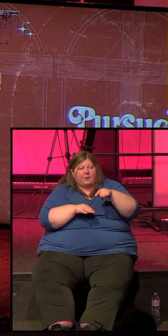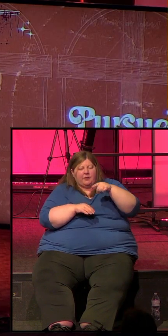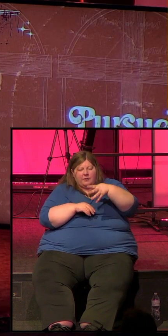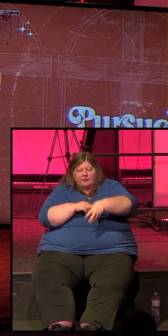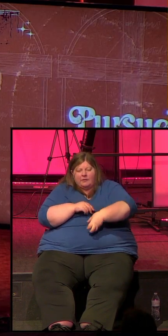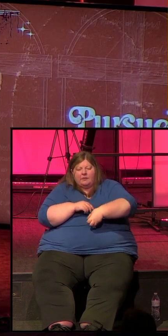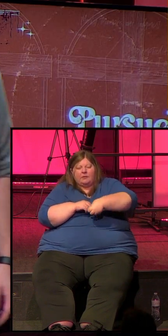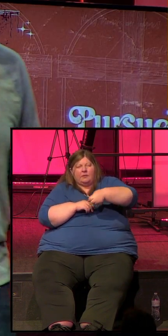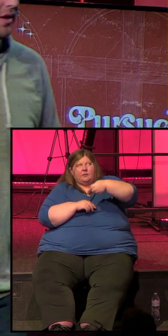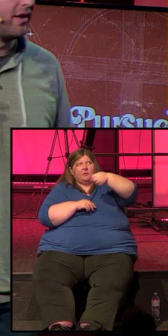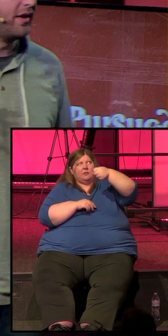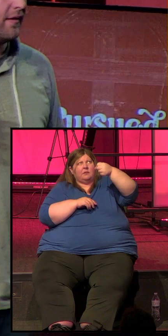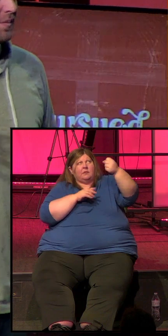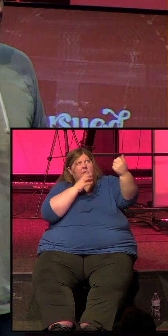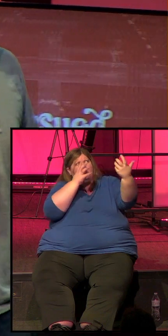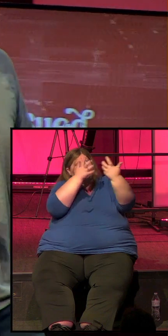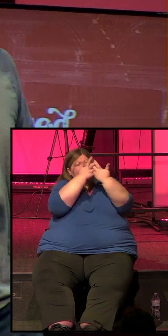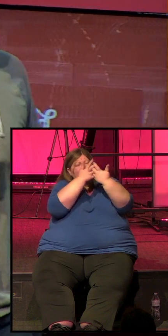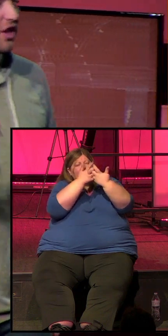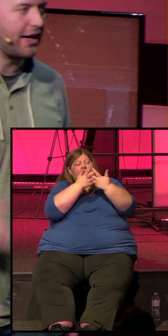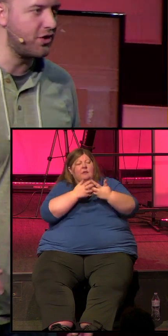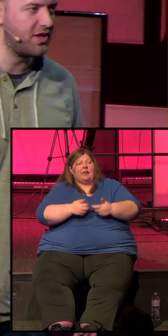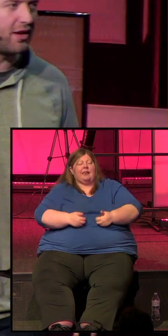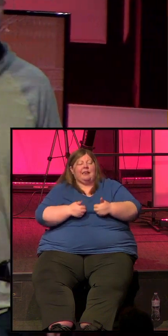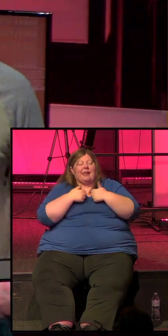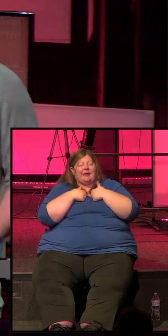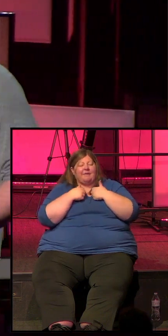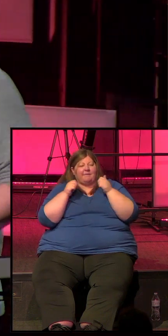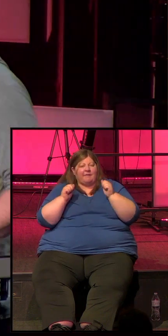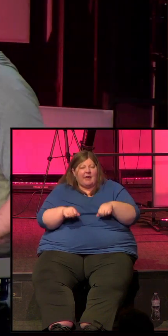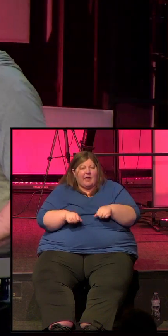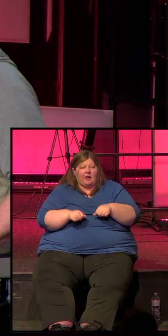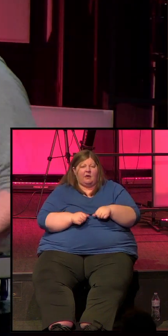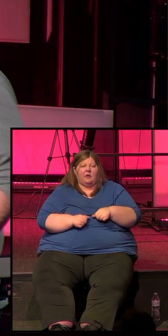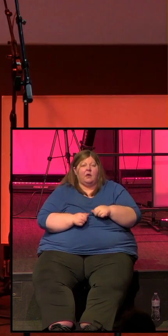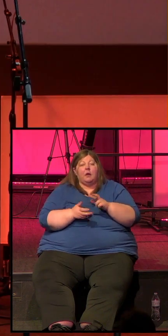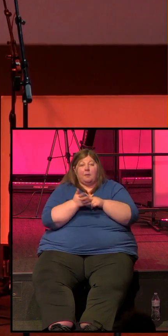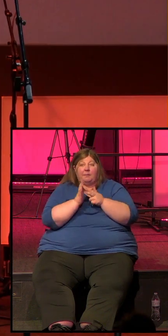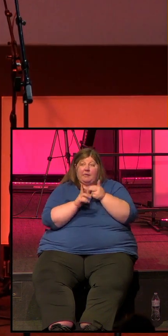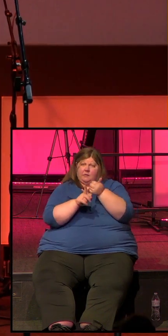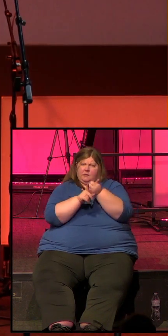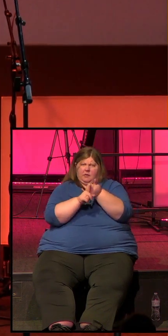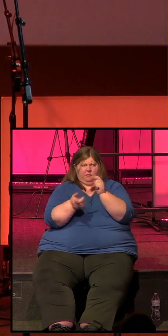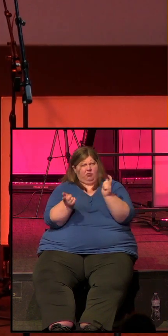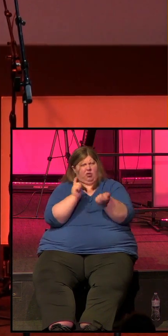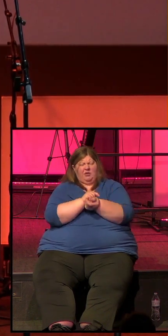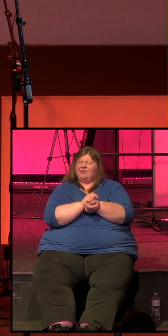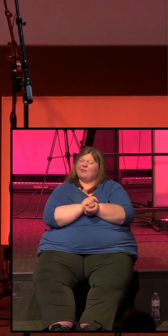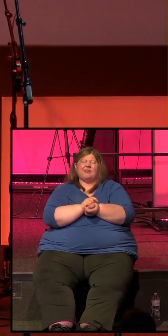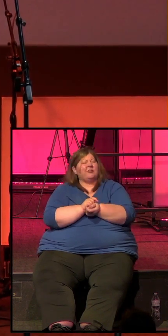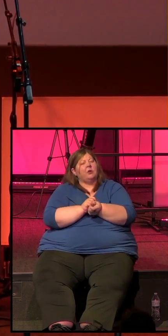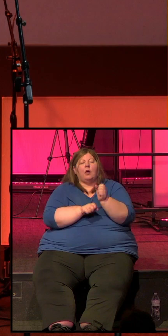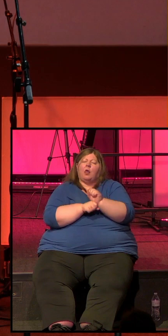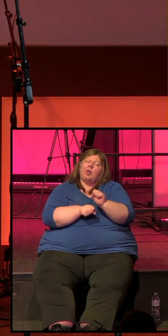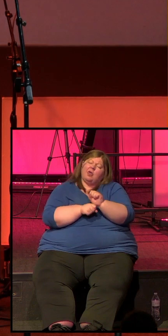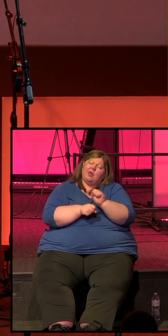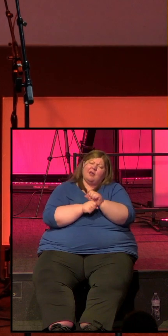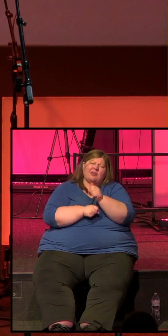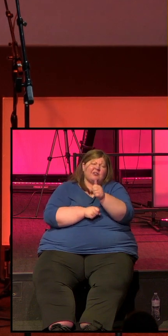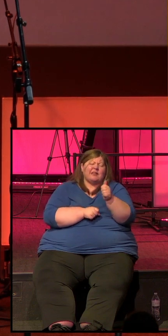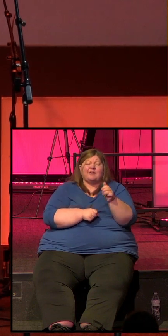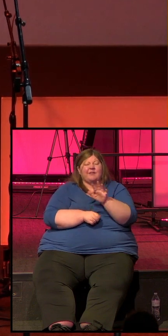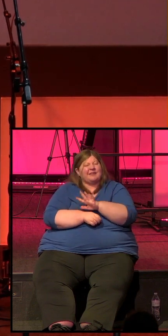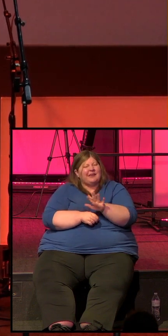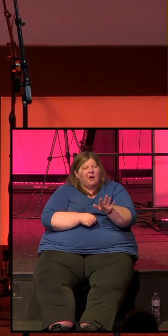you alive. It's not so you could change yourself. It's not so you could fix yourself. It's not so you could earn it. When you were dead, I